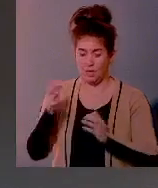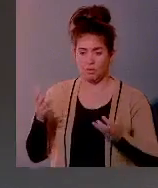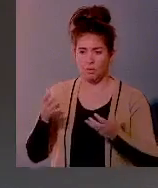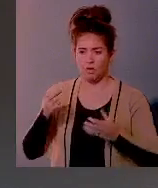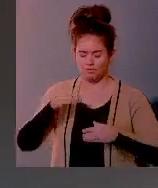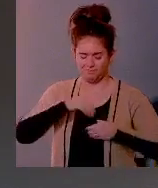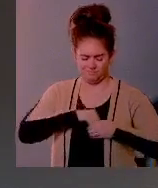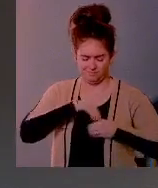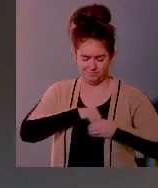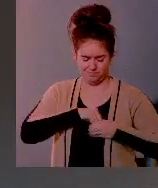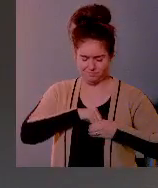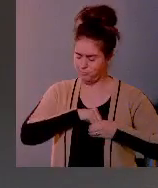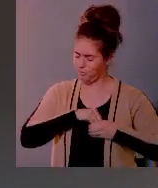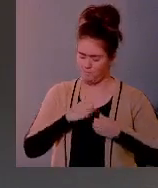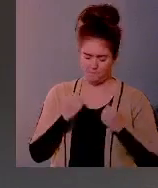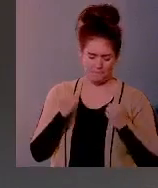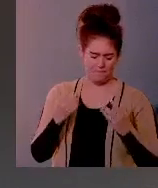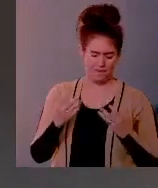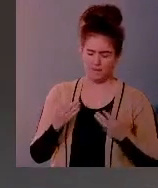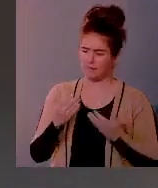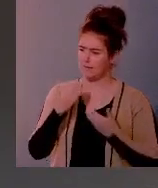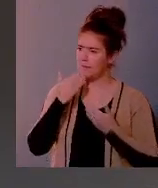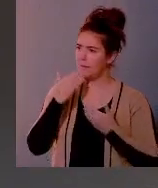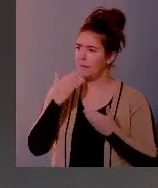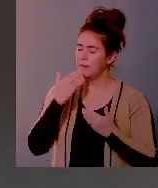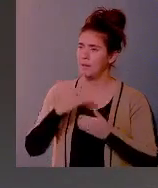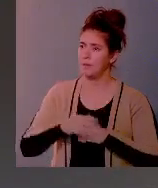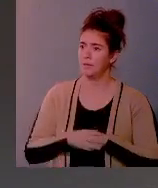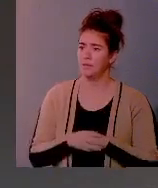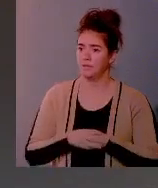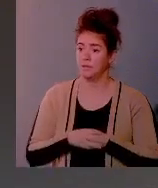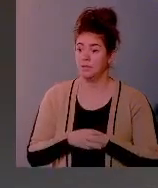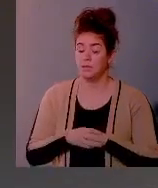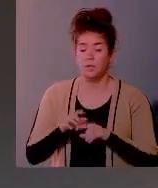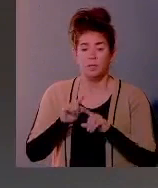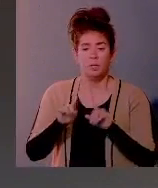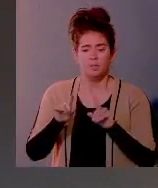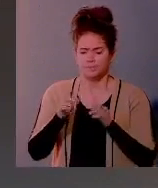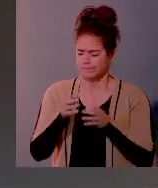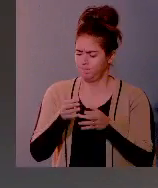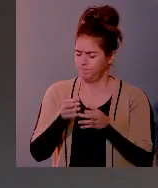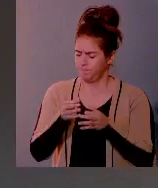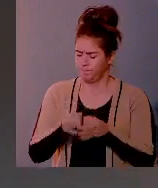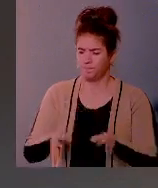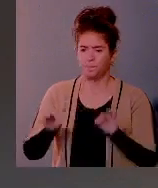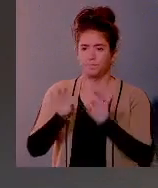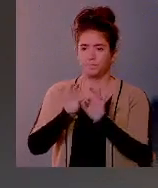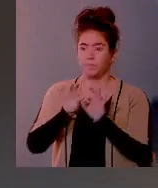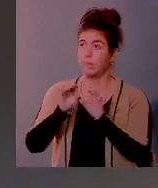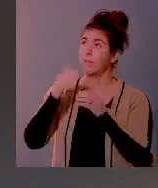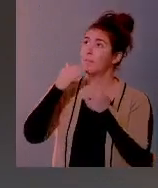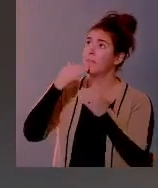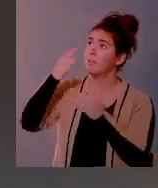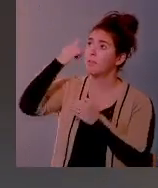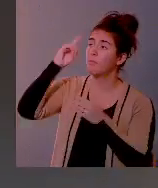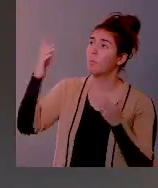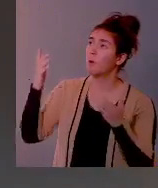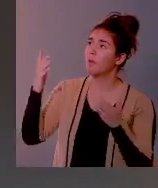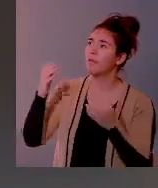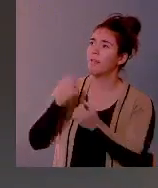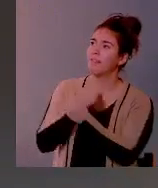for. But most of all, we thank you for loving us, for sending Christ to die for